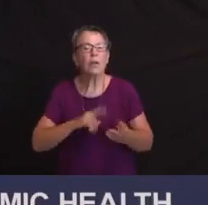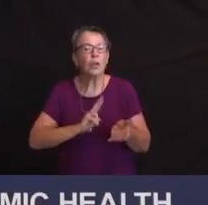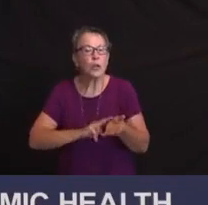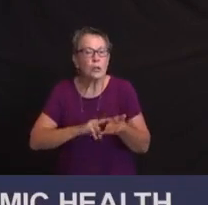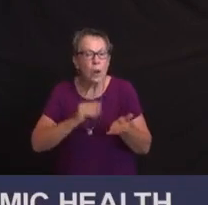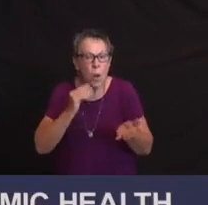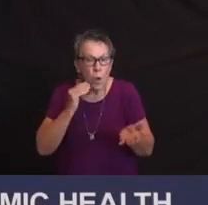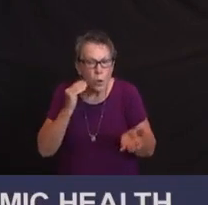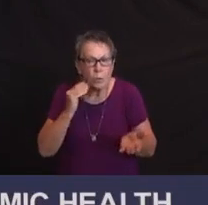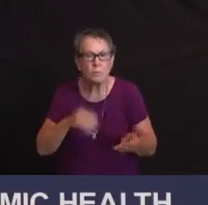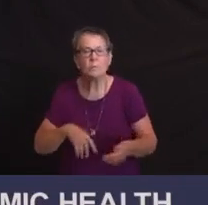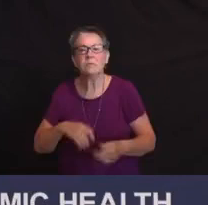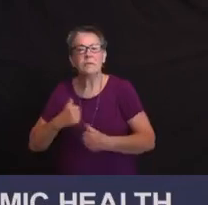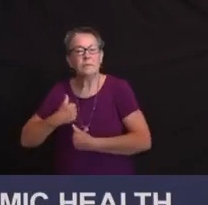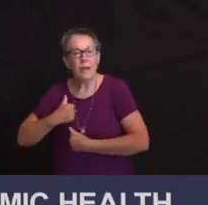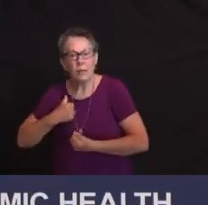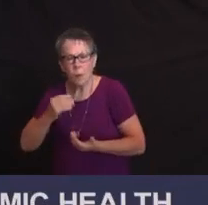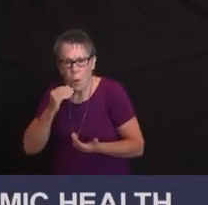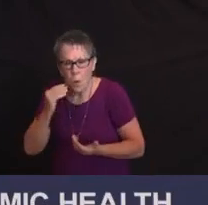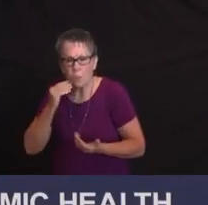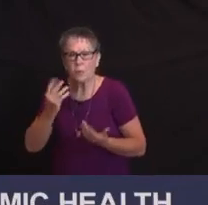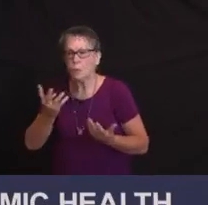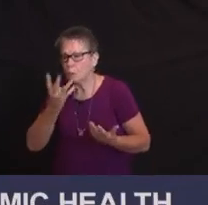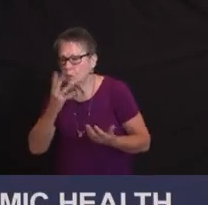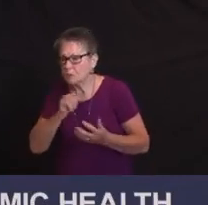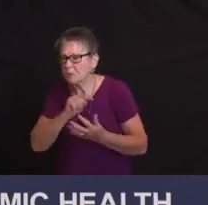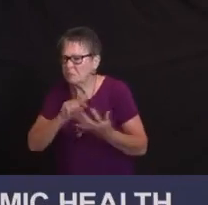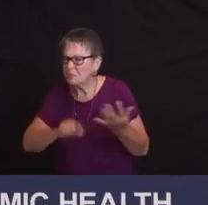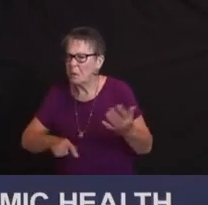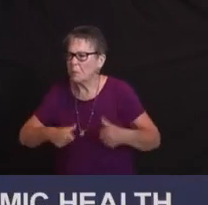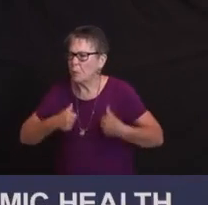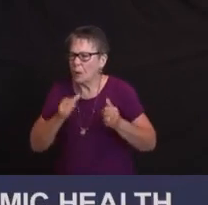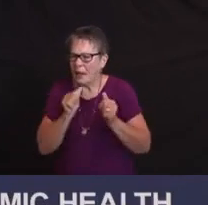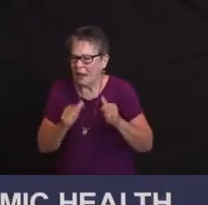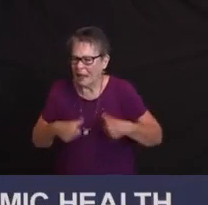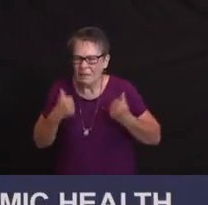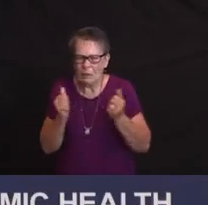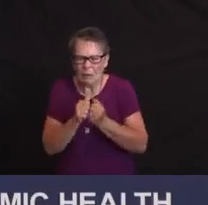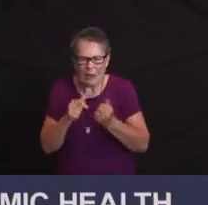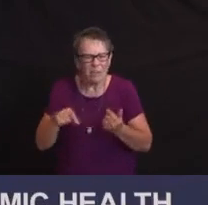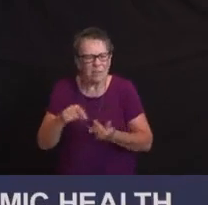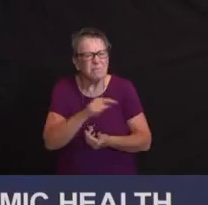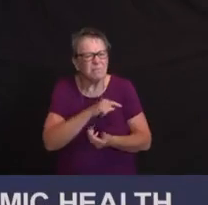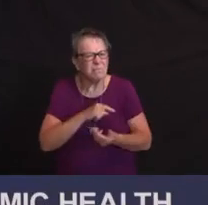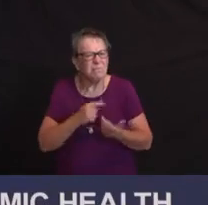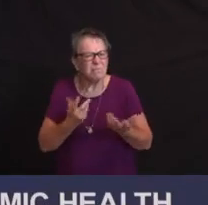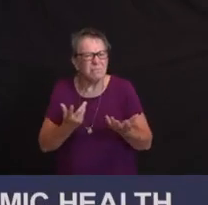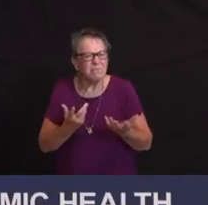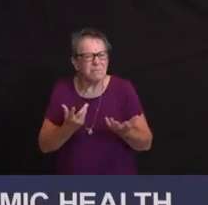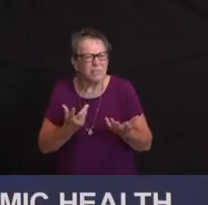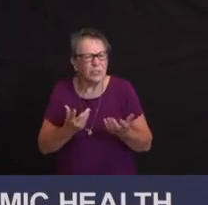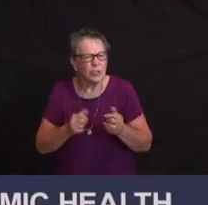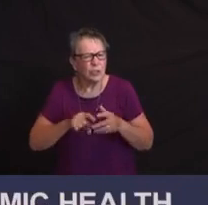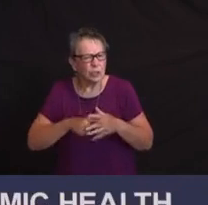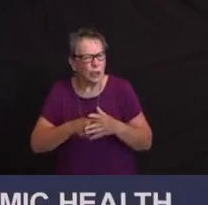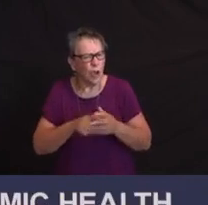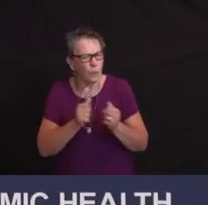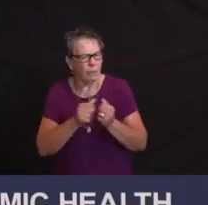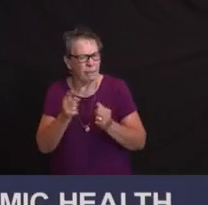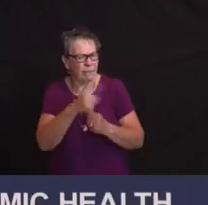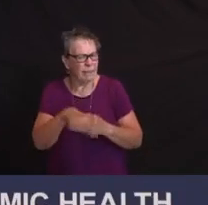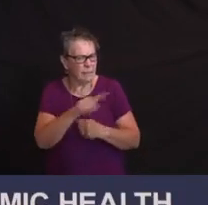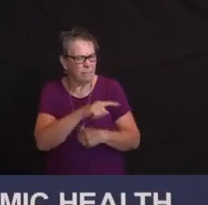put in place, consider and then put in place sort of sending rings out from there. And so we're looking at